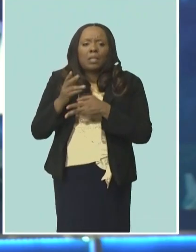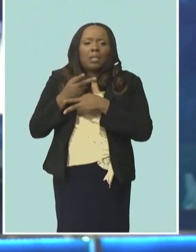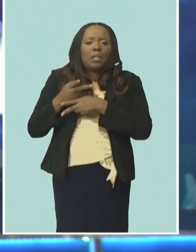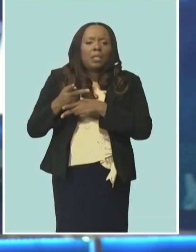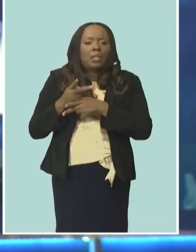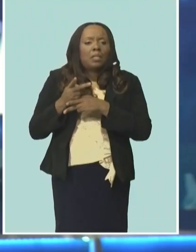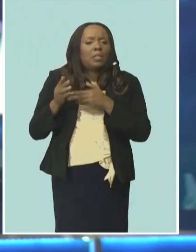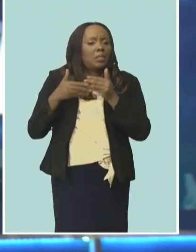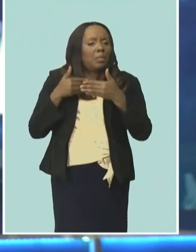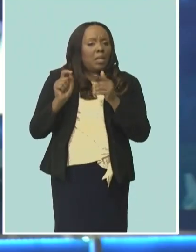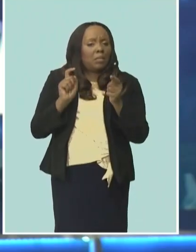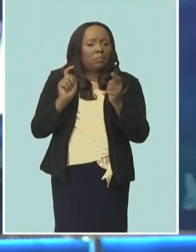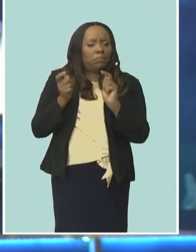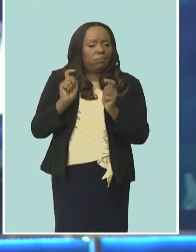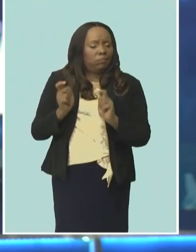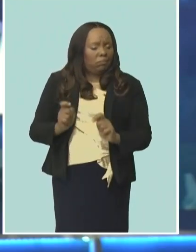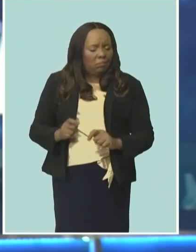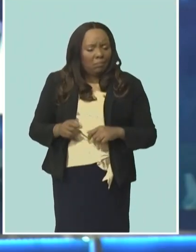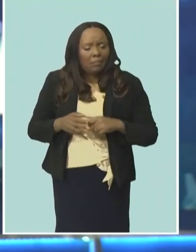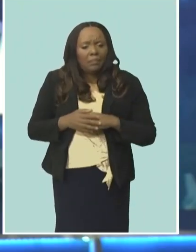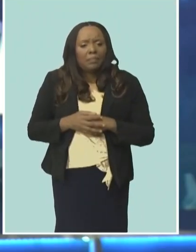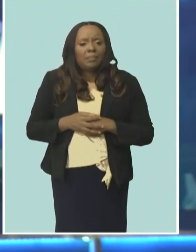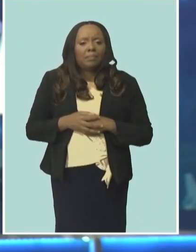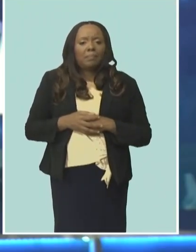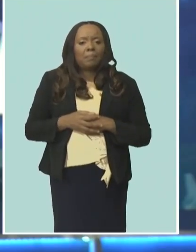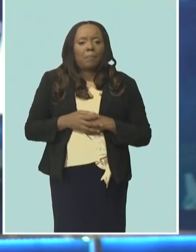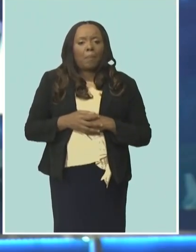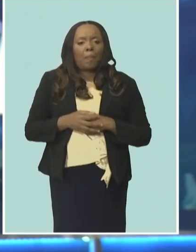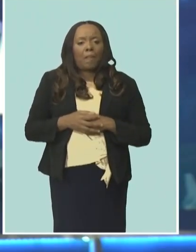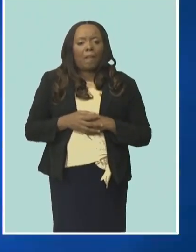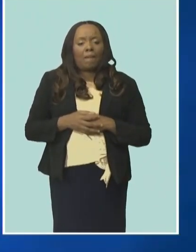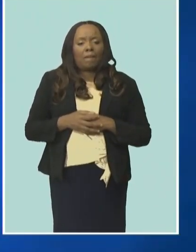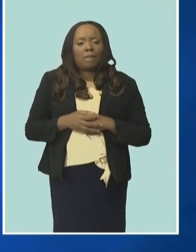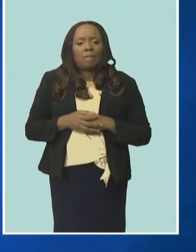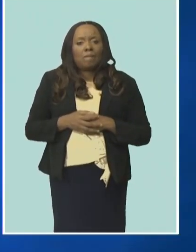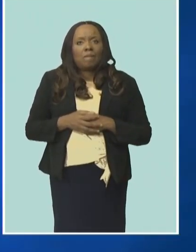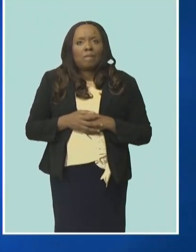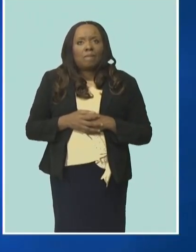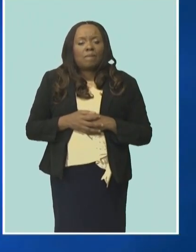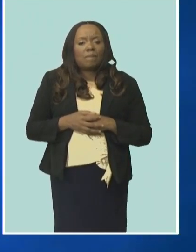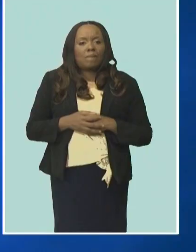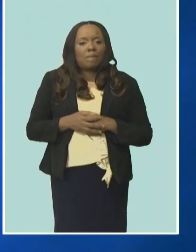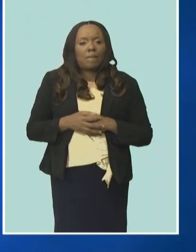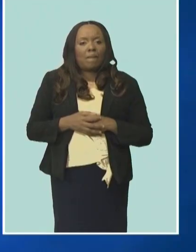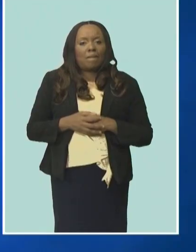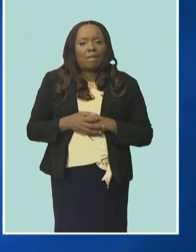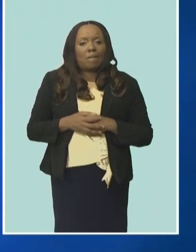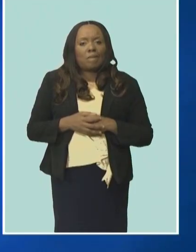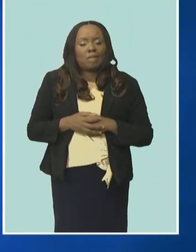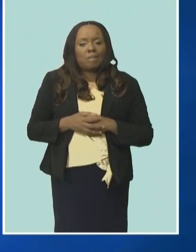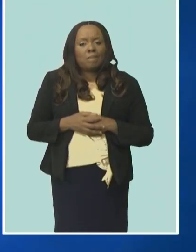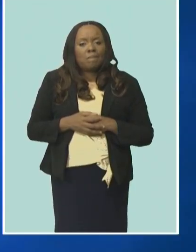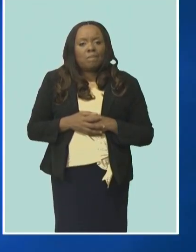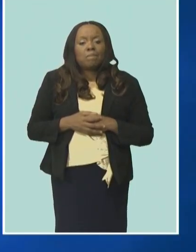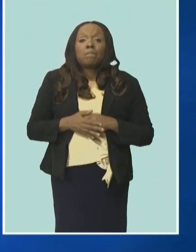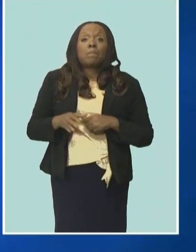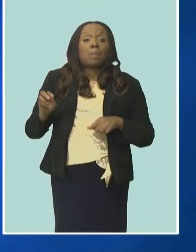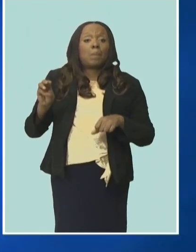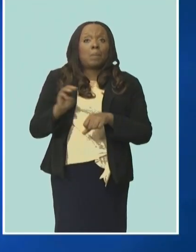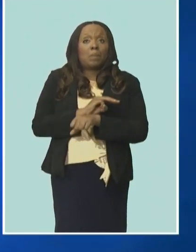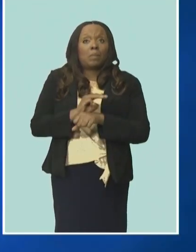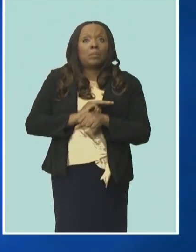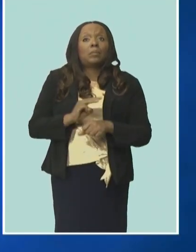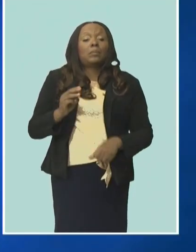despite adjustments as a result of the changes. The ministry acknowledges that an